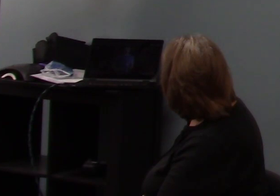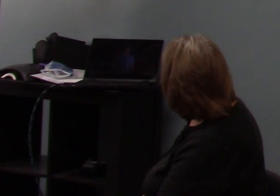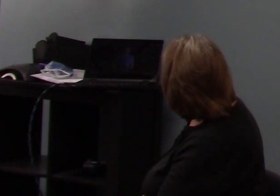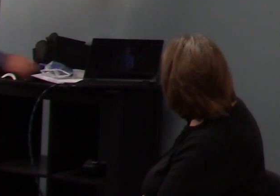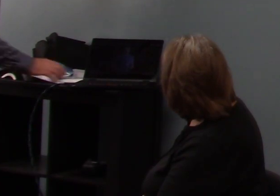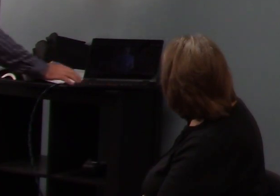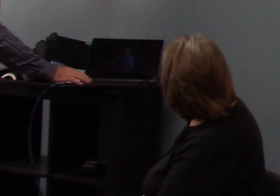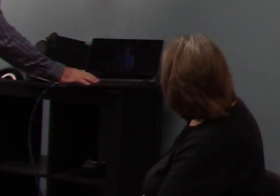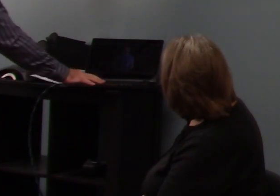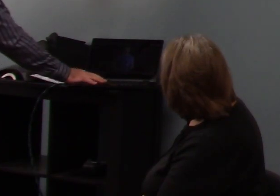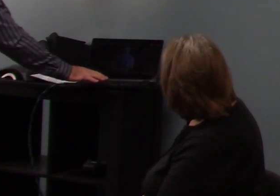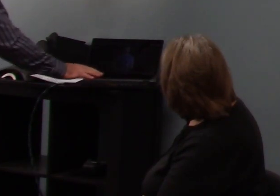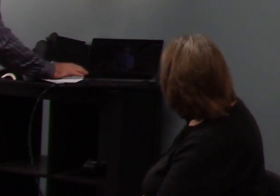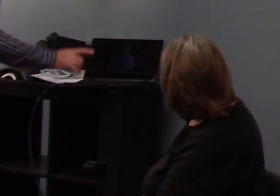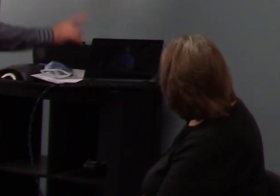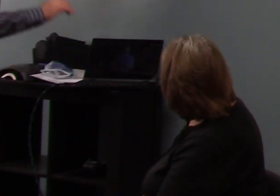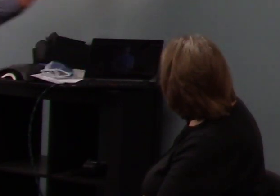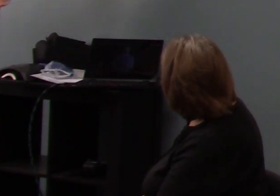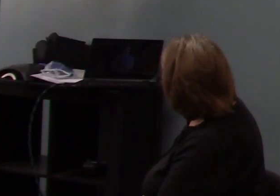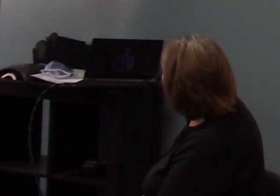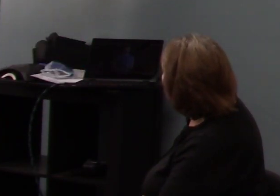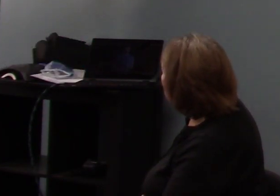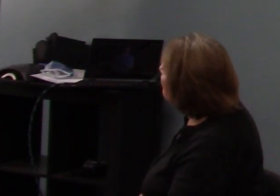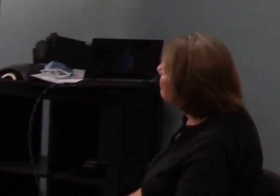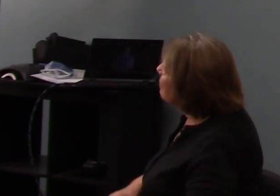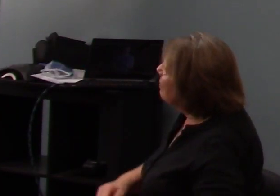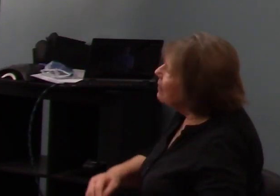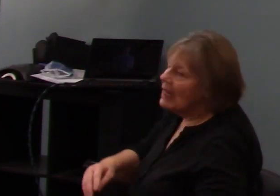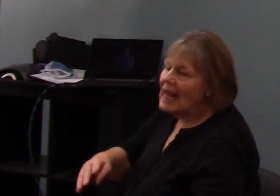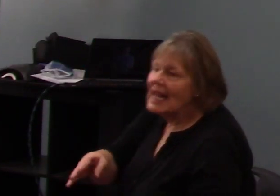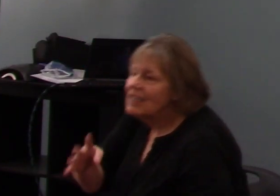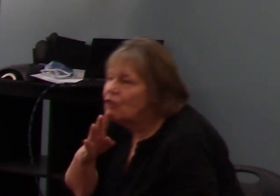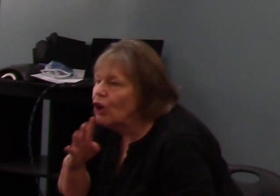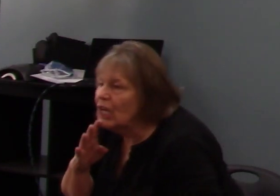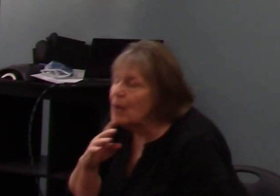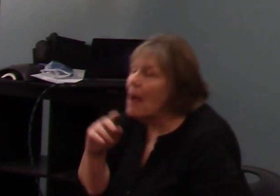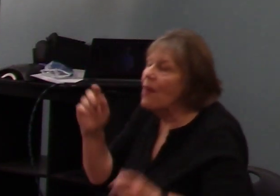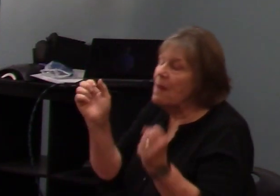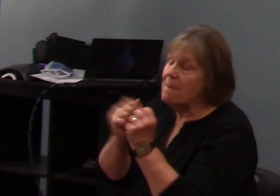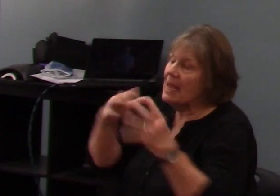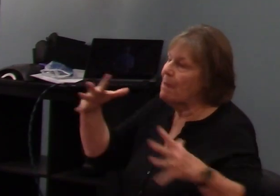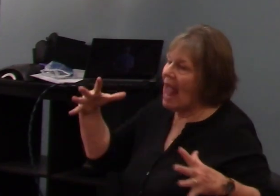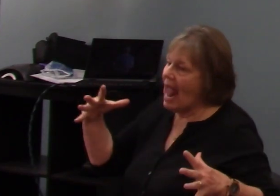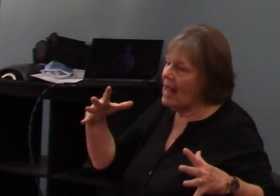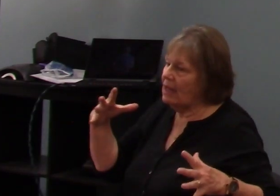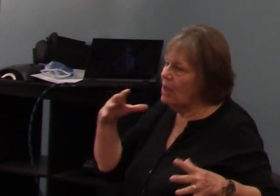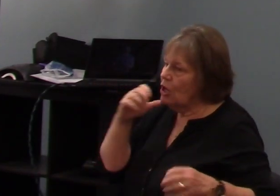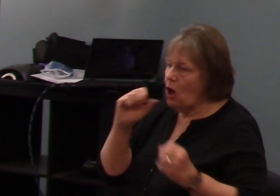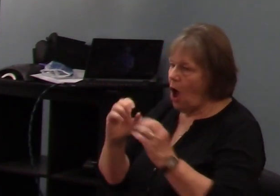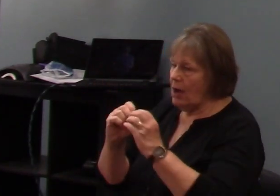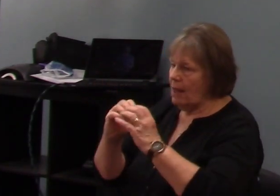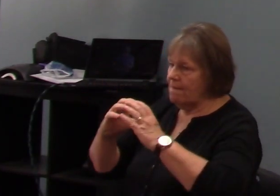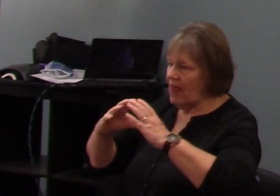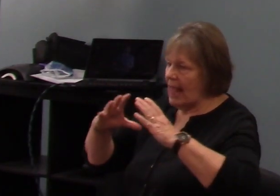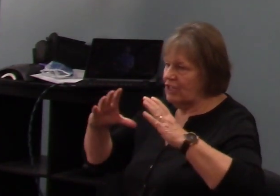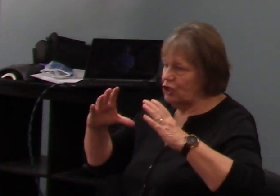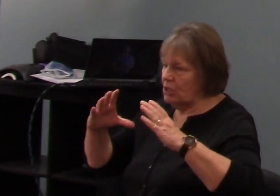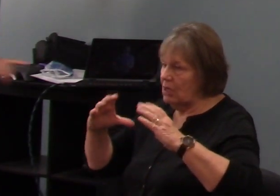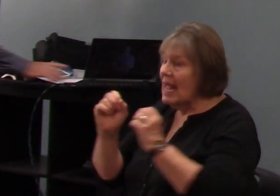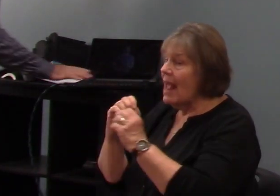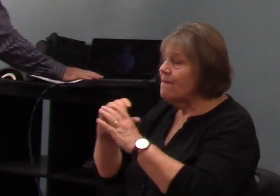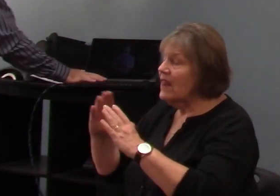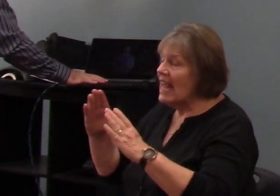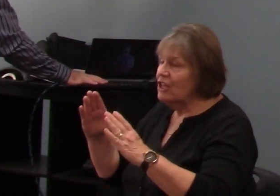basic picture is right. He's talking about the Big Bang right there, not inflation. He knows the Big Bang is right, inflation is purely